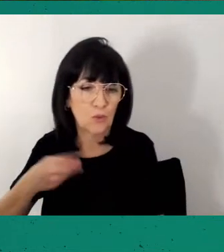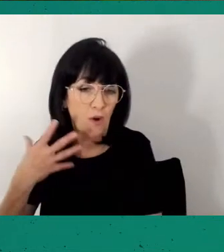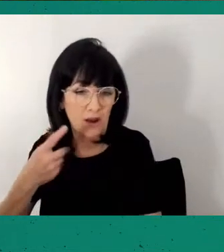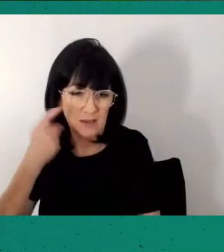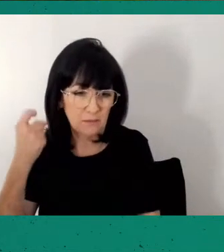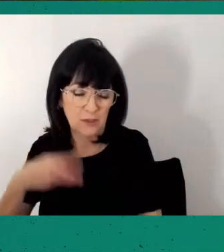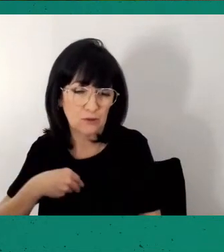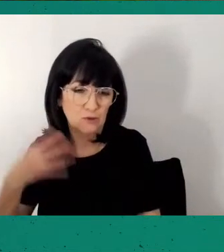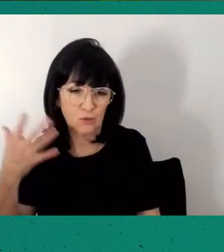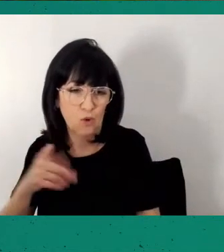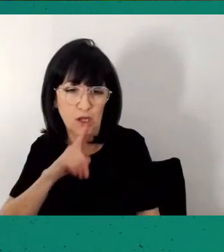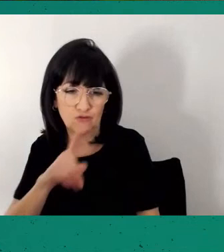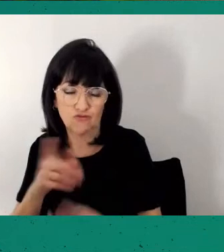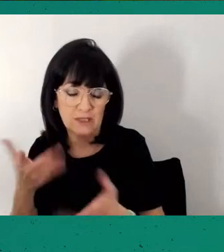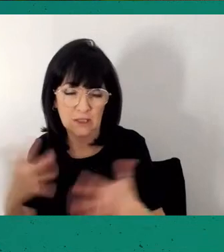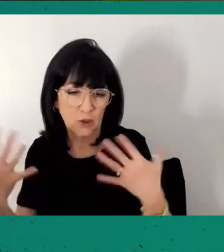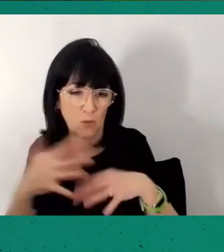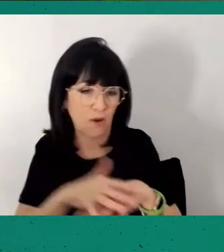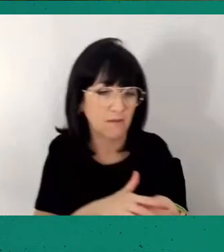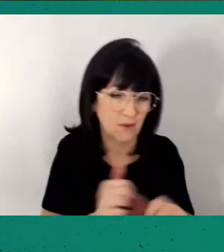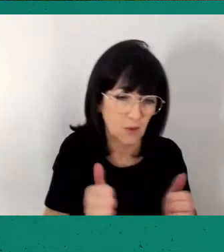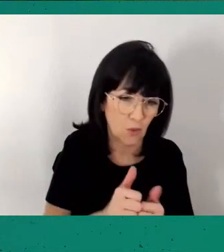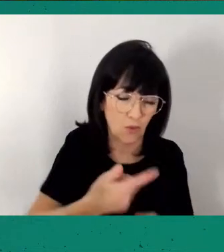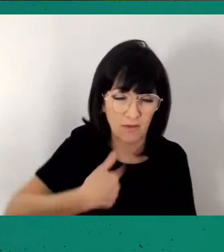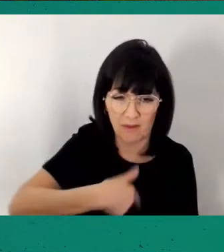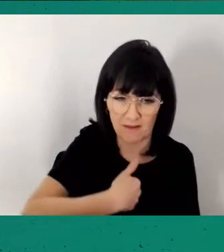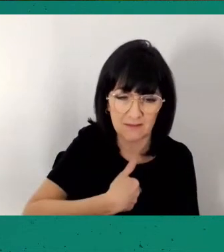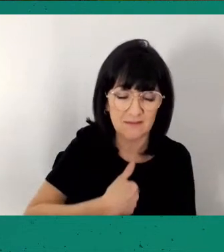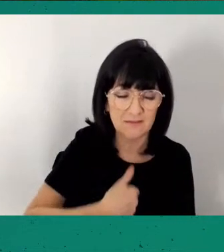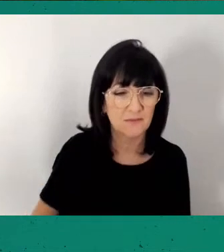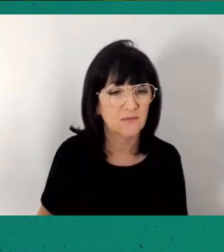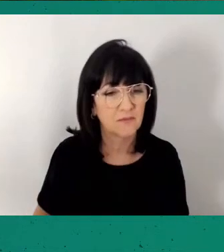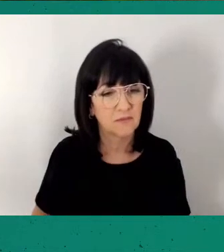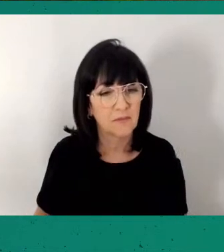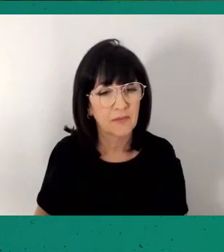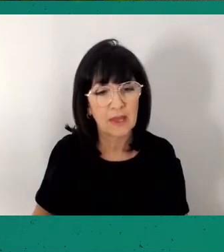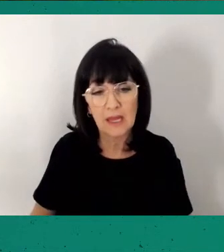to integrate with us.